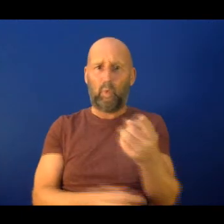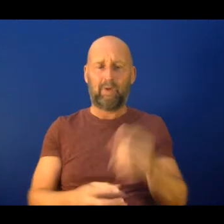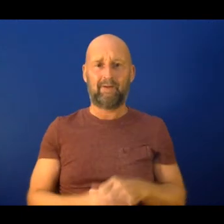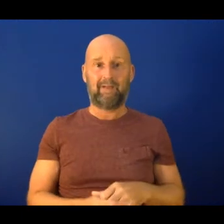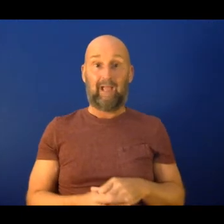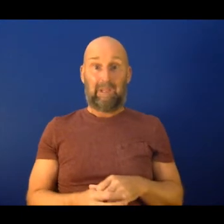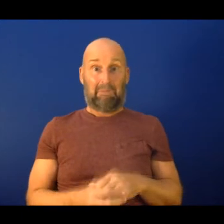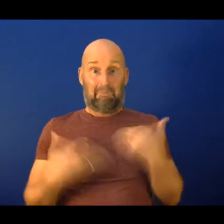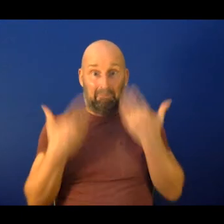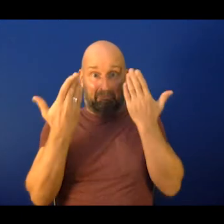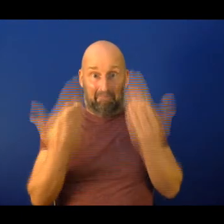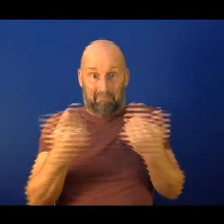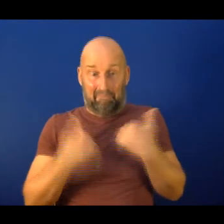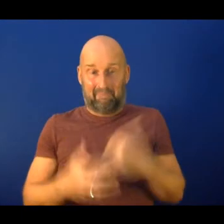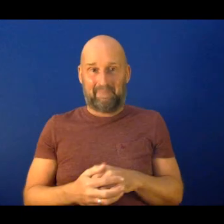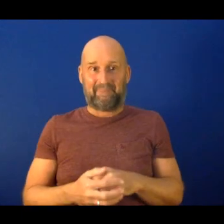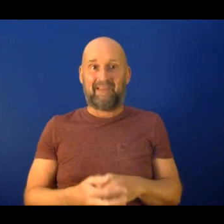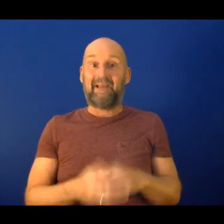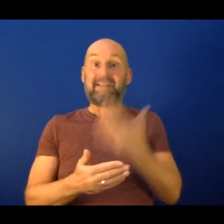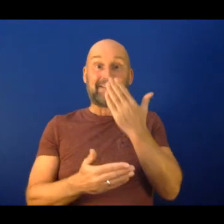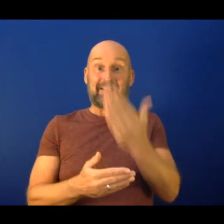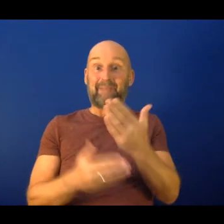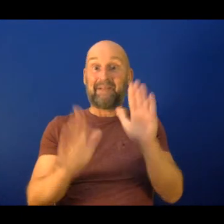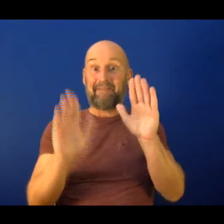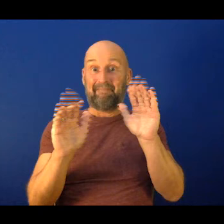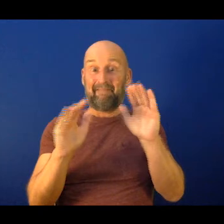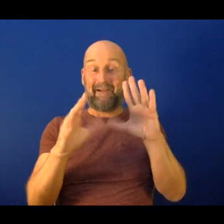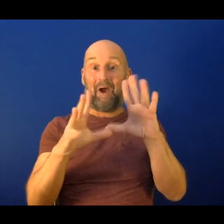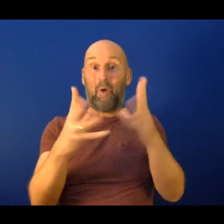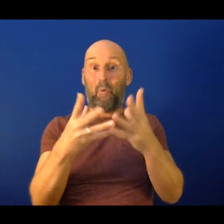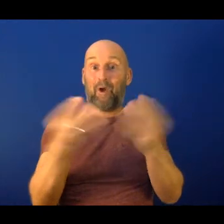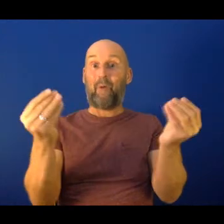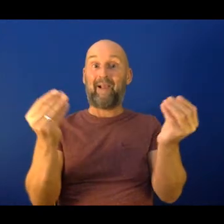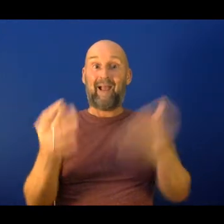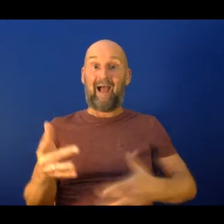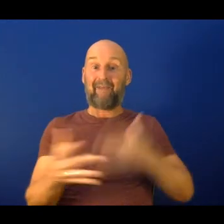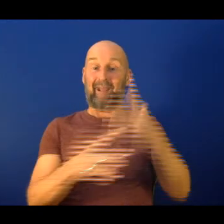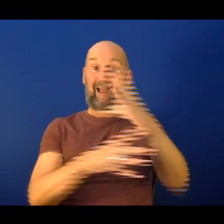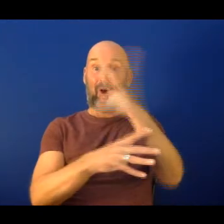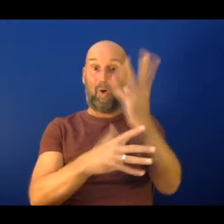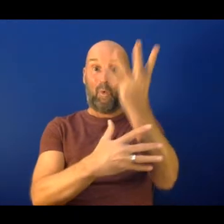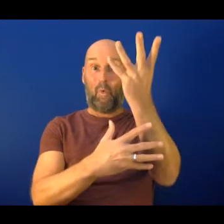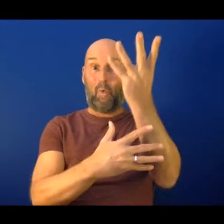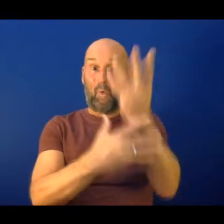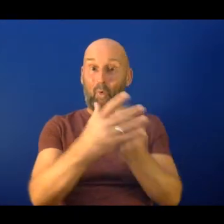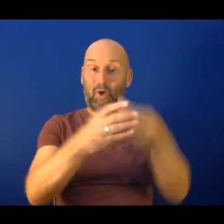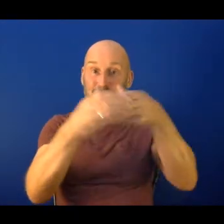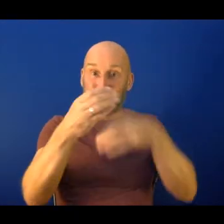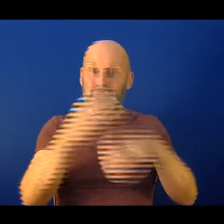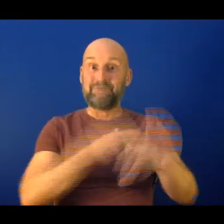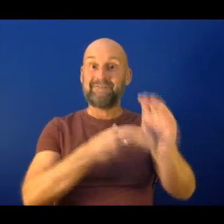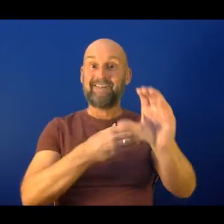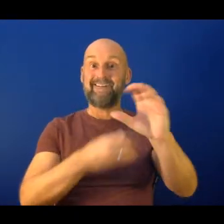I don't know. Well, it looks like we're going anyway, so I always think I'm going to be sucked down a